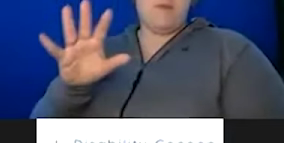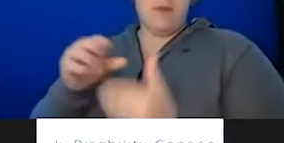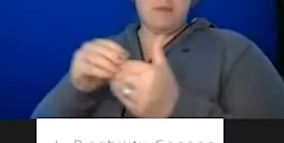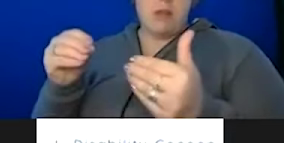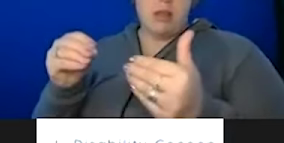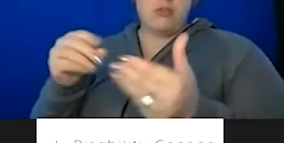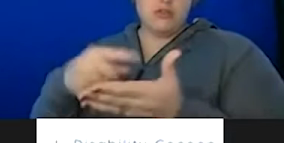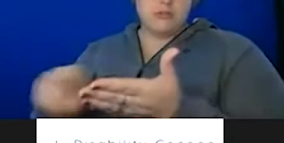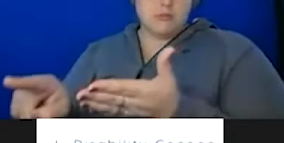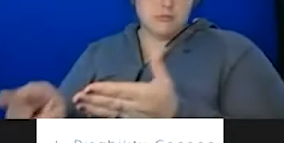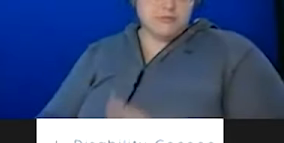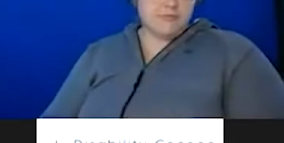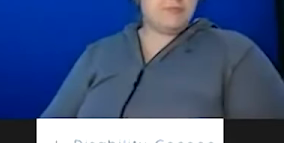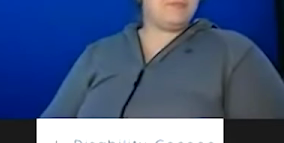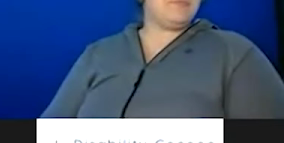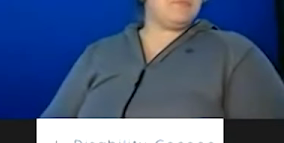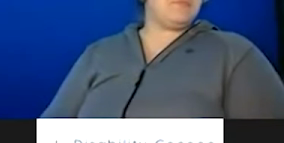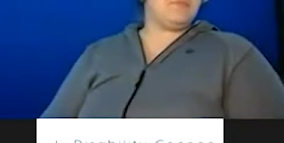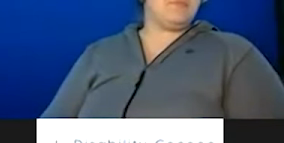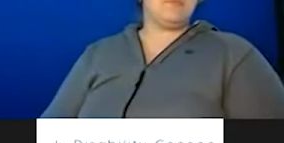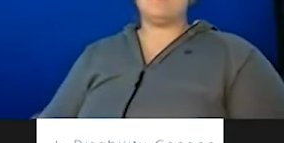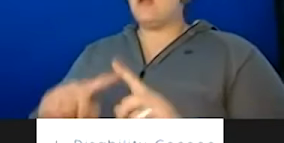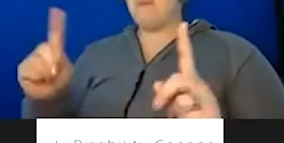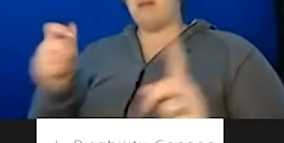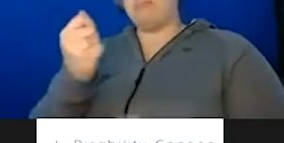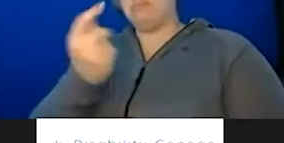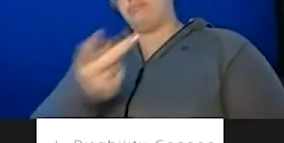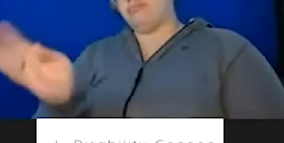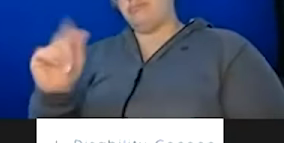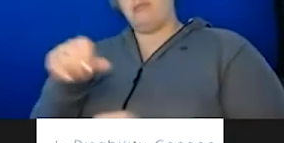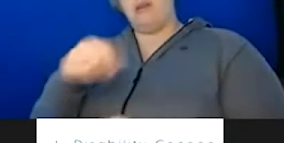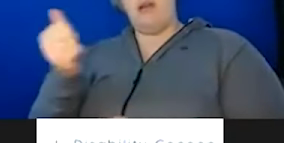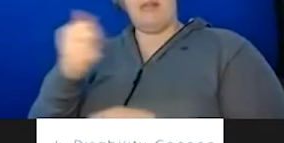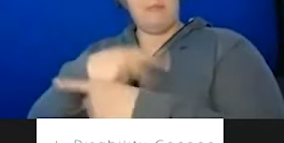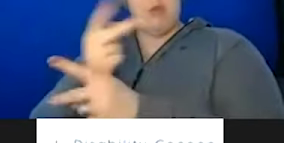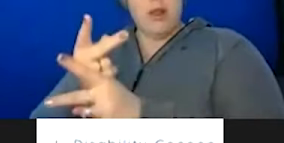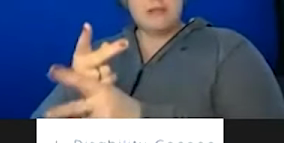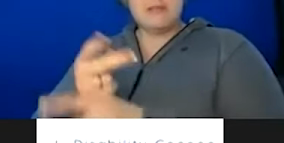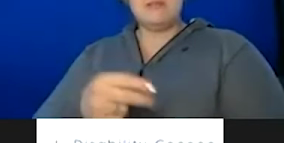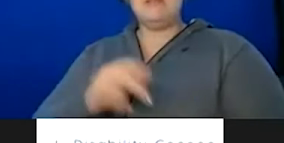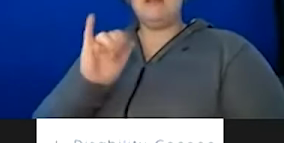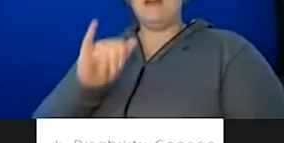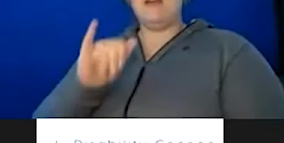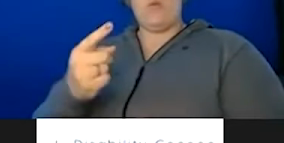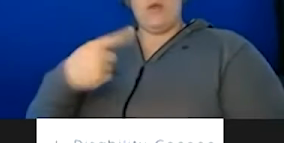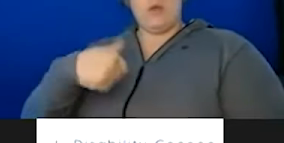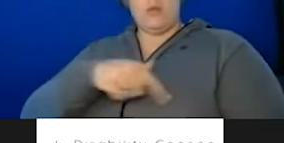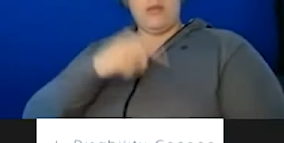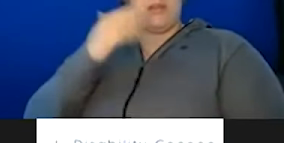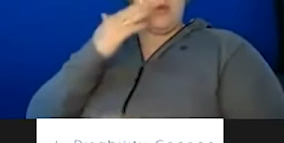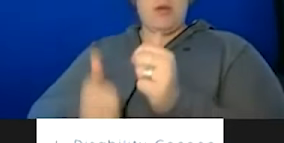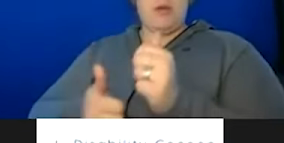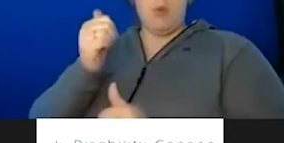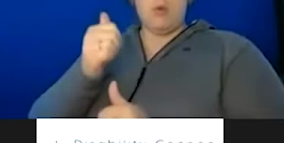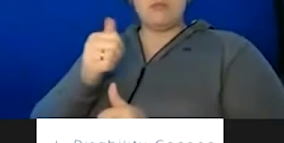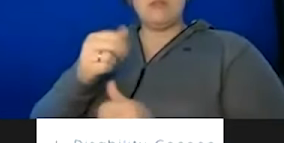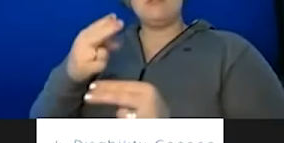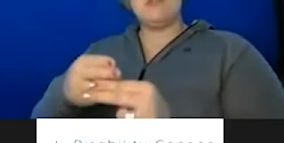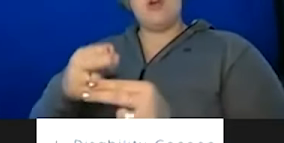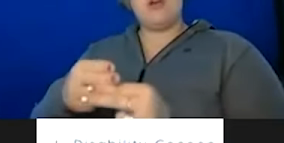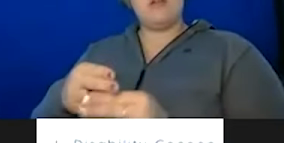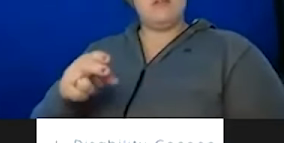and there are a number of other products out on the market. Probably the one we've had the most experience with has been the Blink camera.